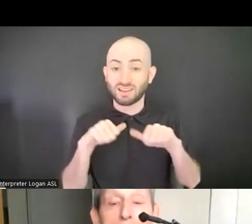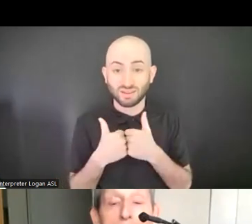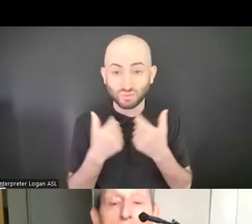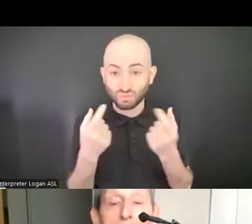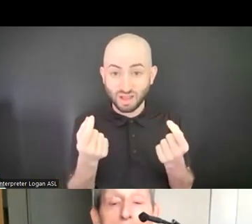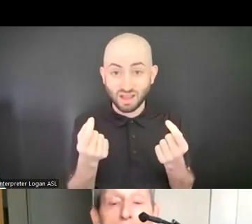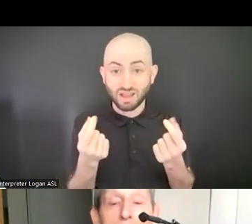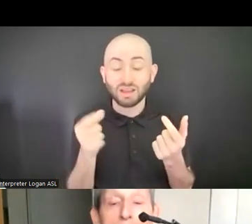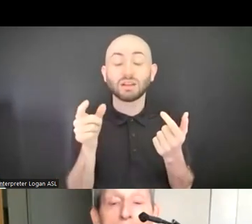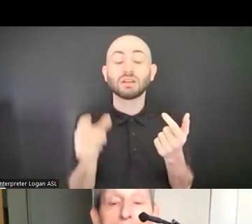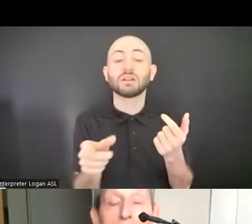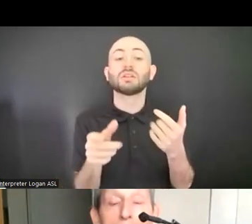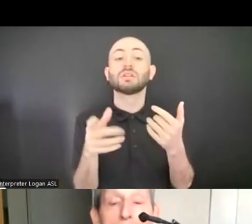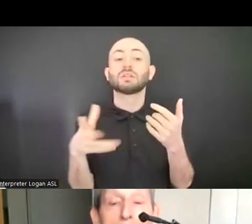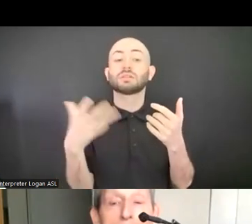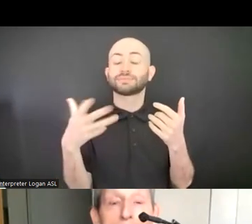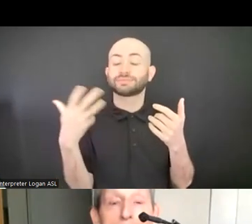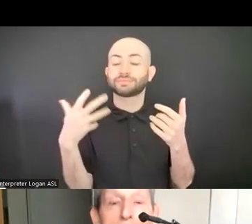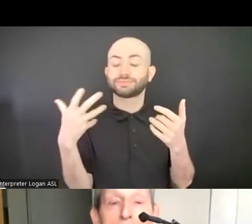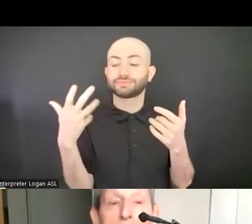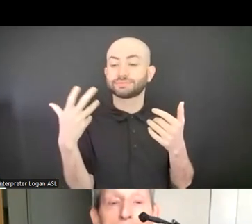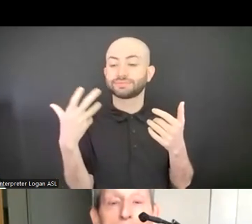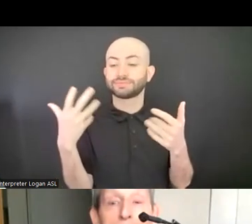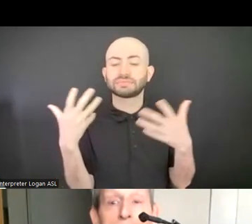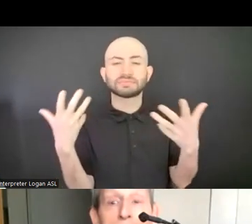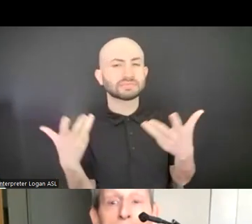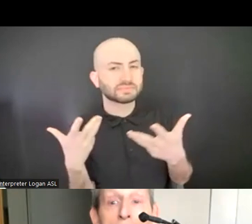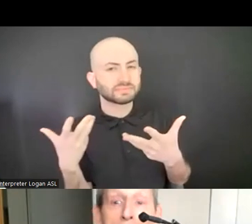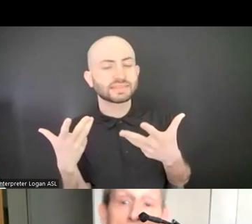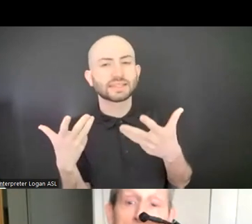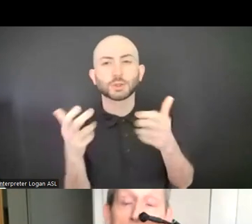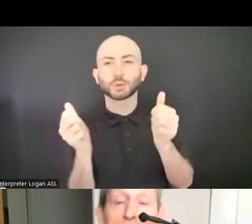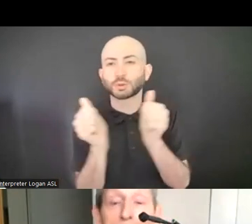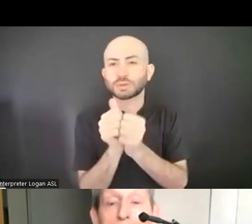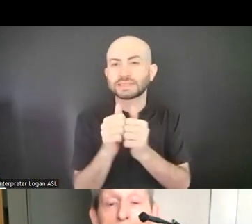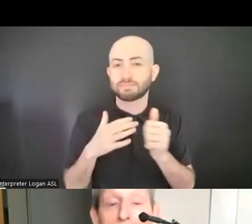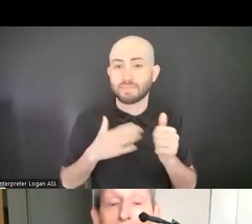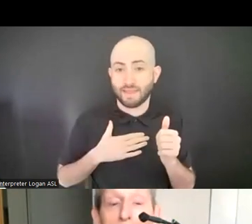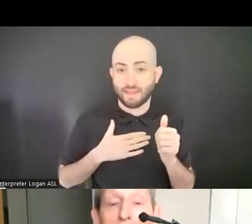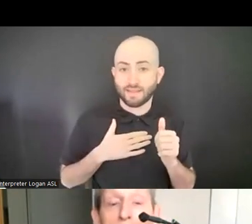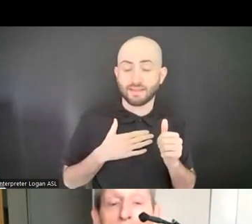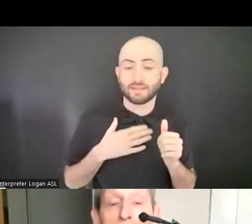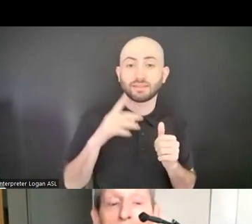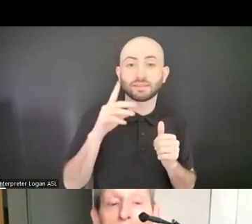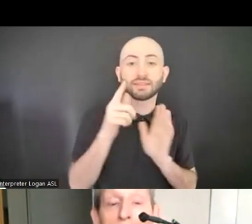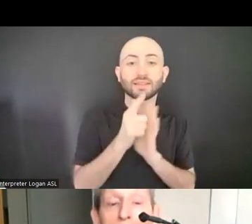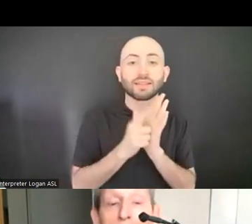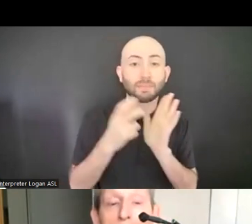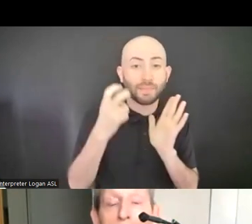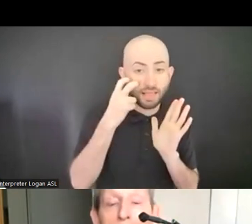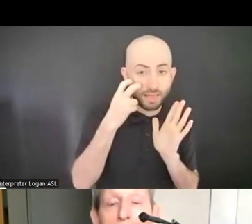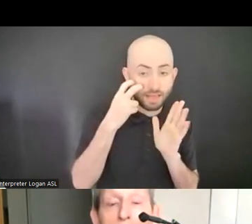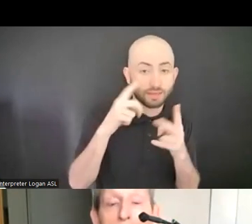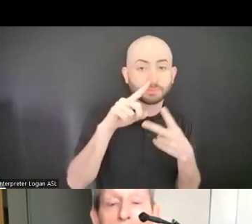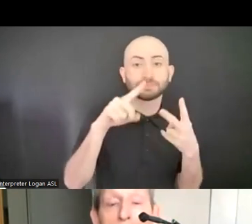in um a way with my legal blindness being in a power chair